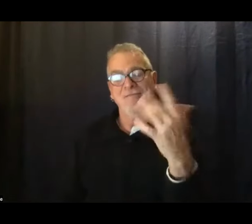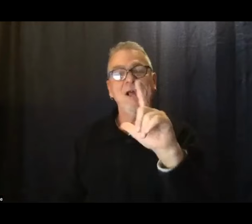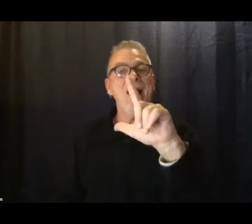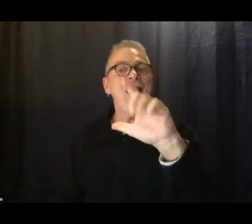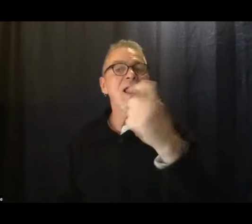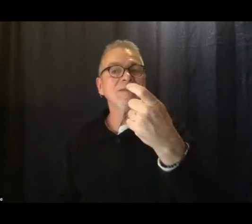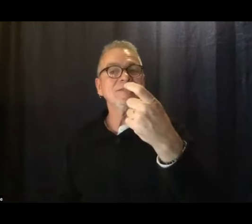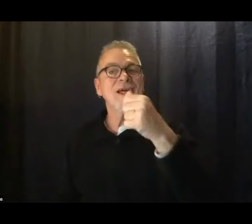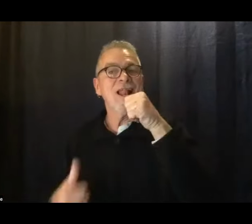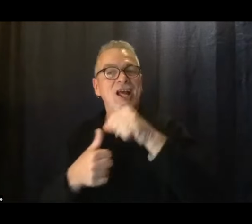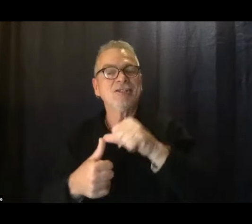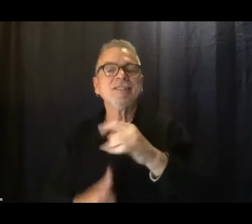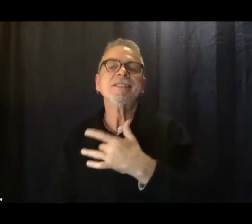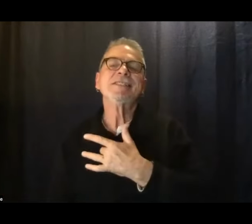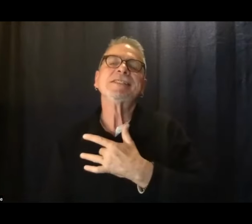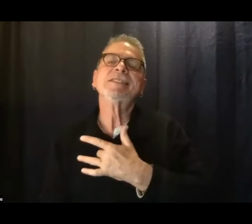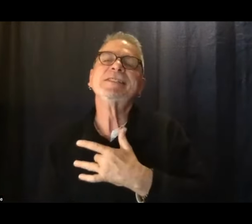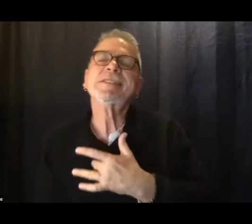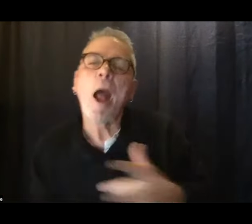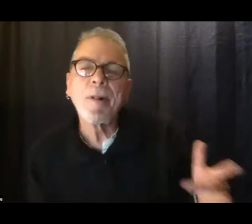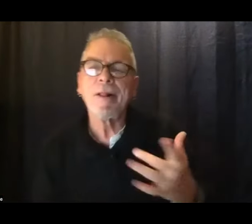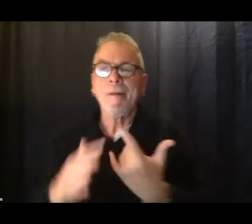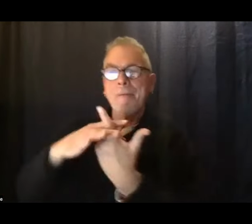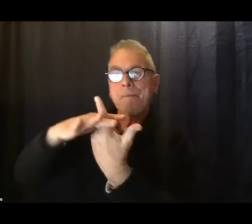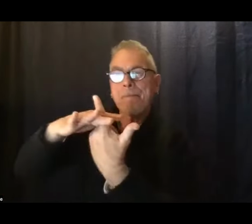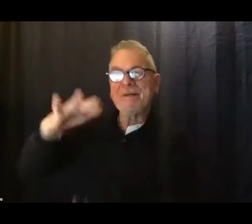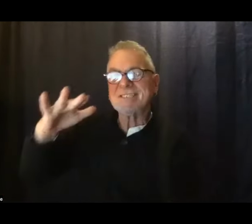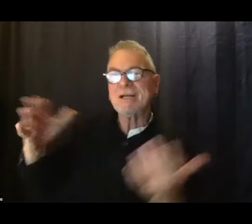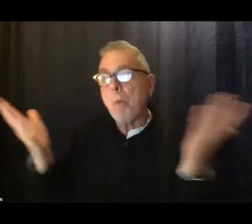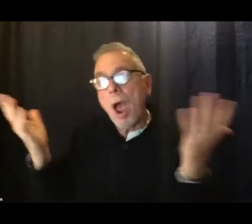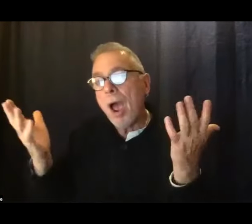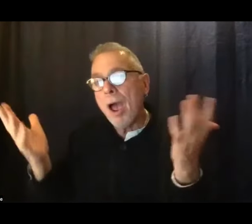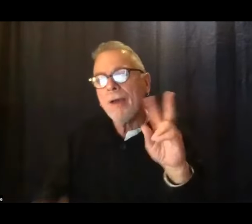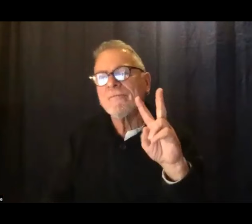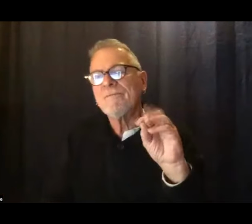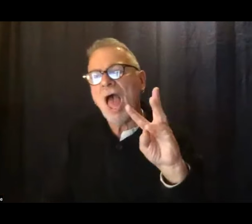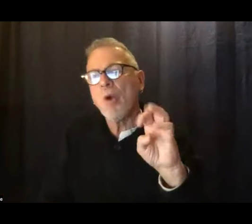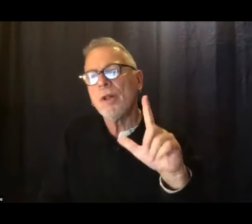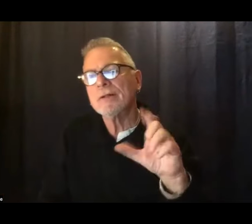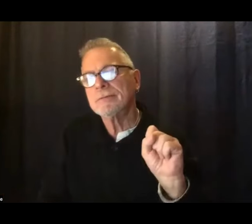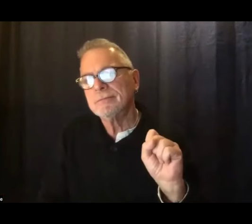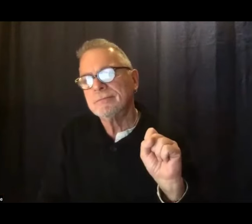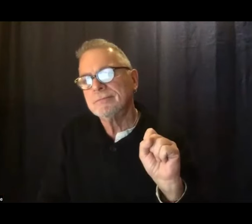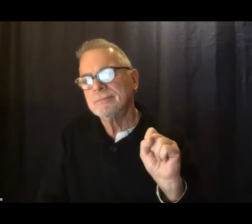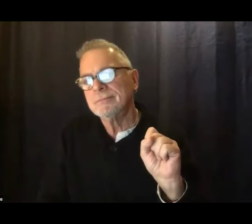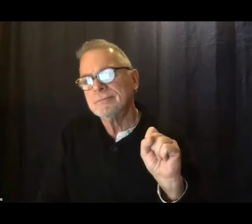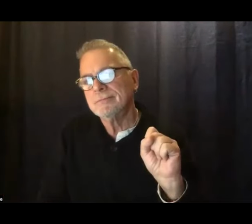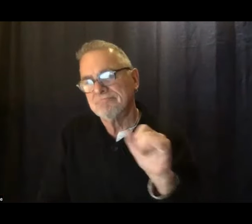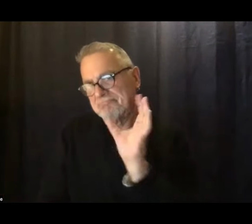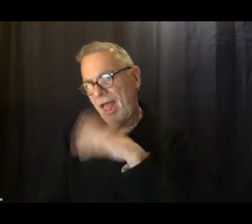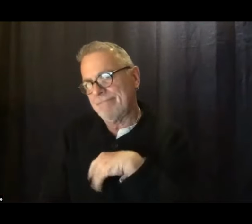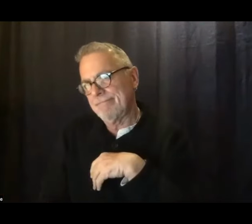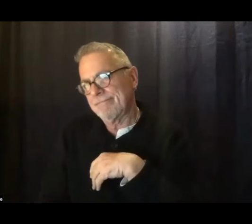necessarily have all that, but I do have a hypothesis. So with 3 letters, lexicalized, there is